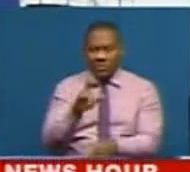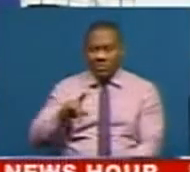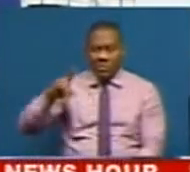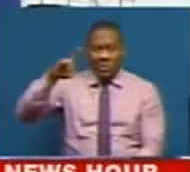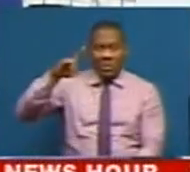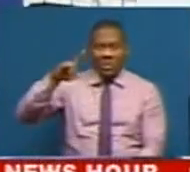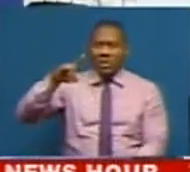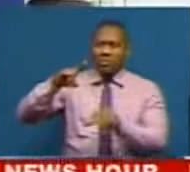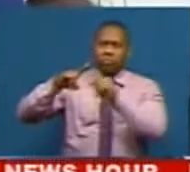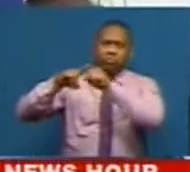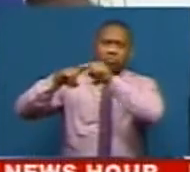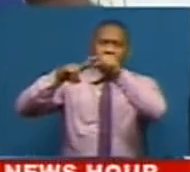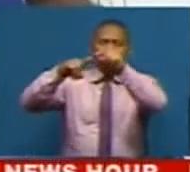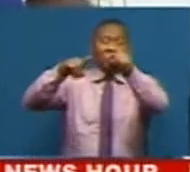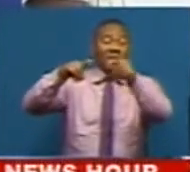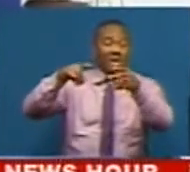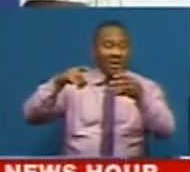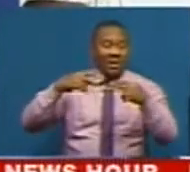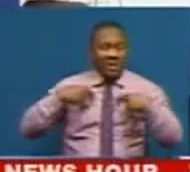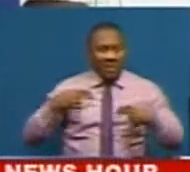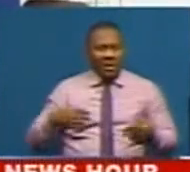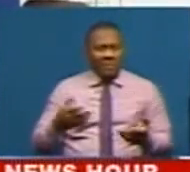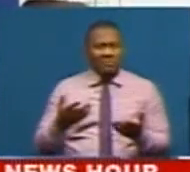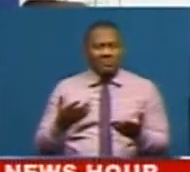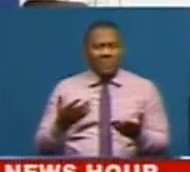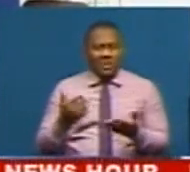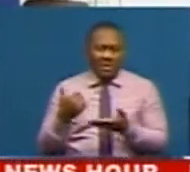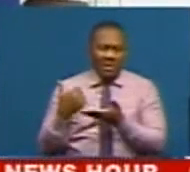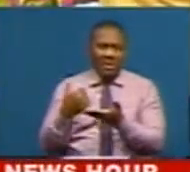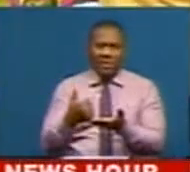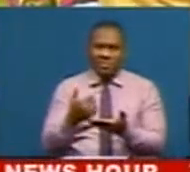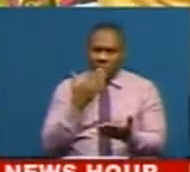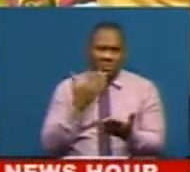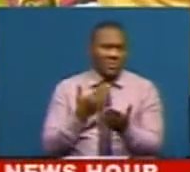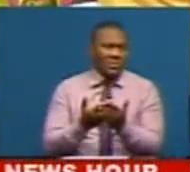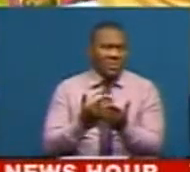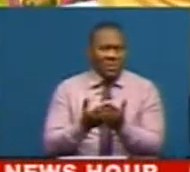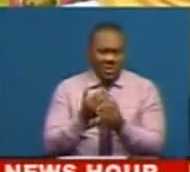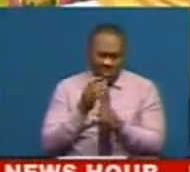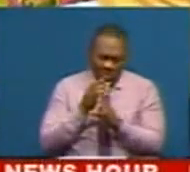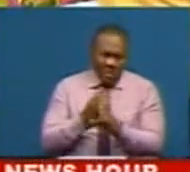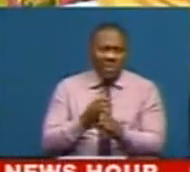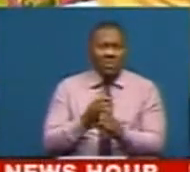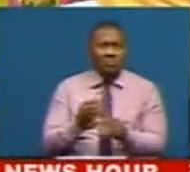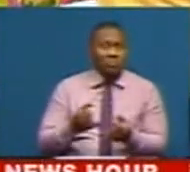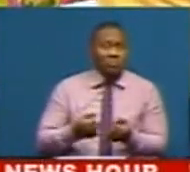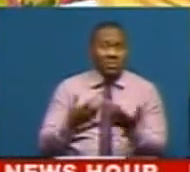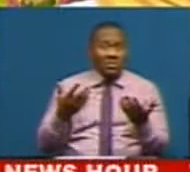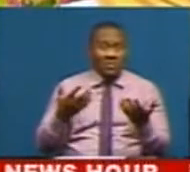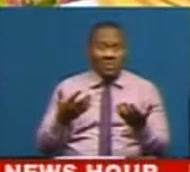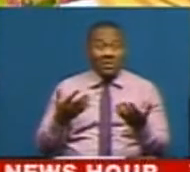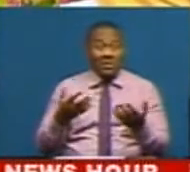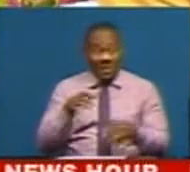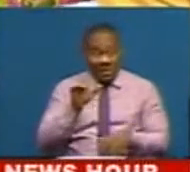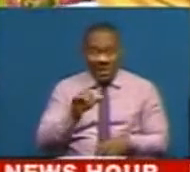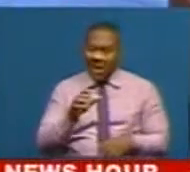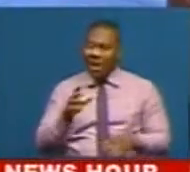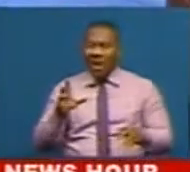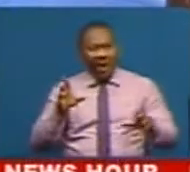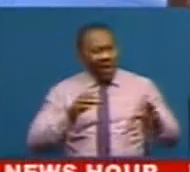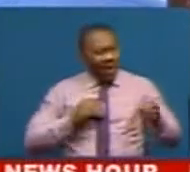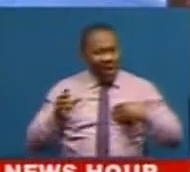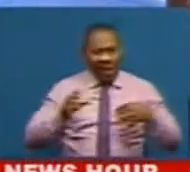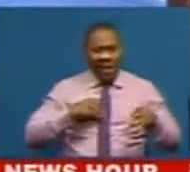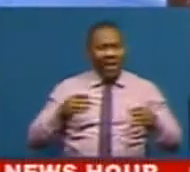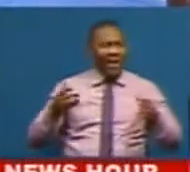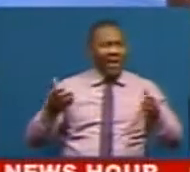health delivery system as part of efforts to ensure effective healthcare delivery. The decision was welcome news to